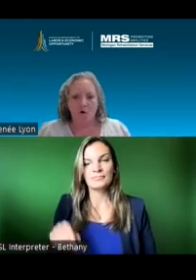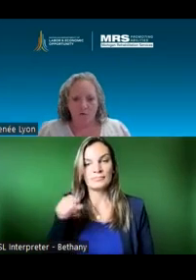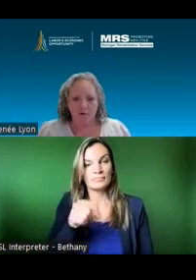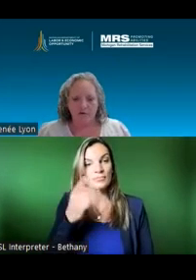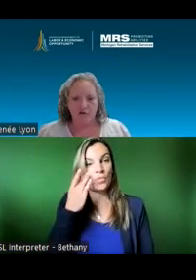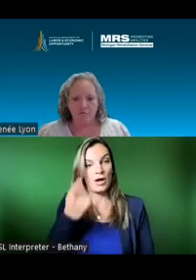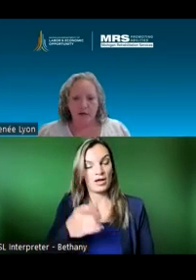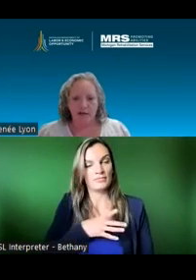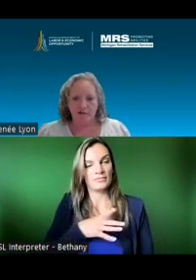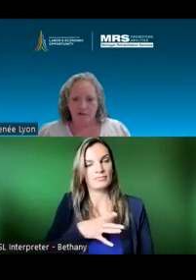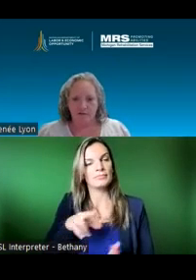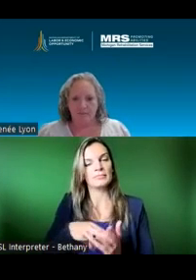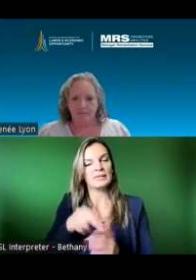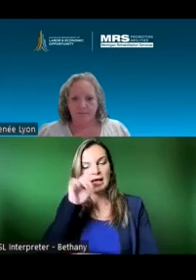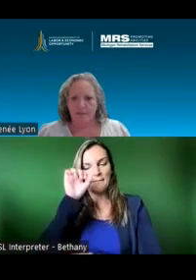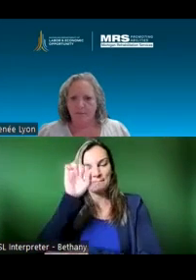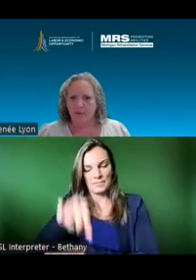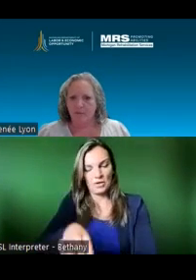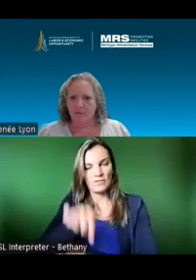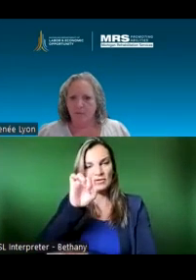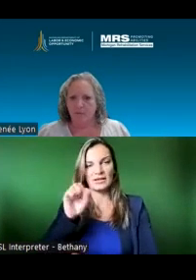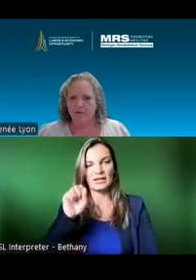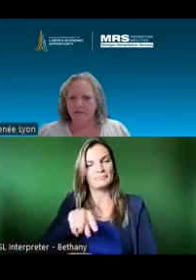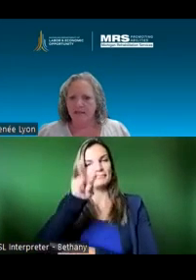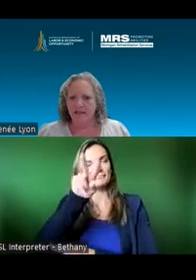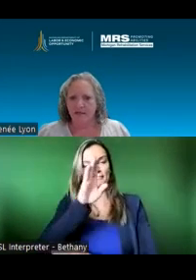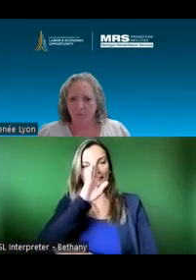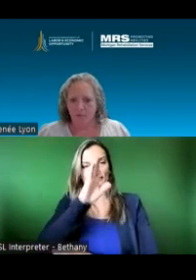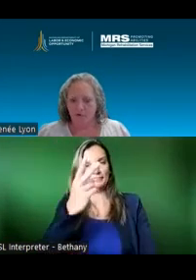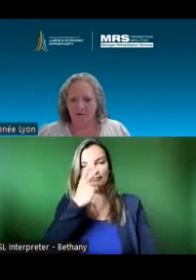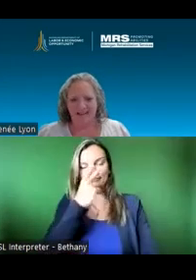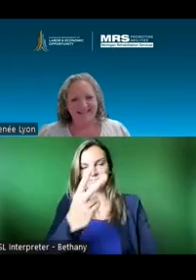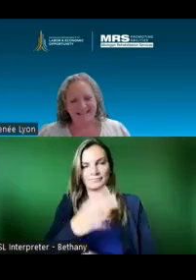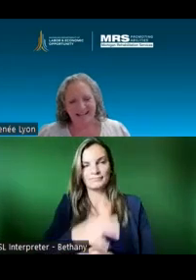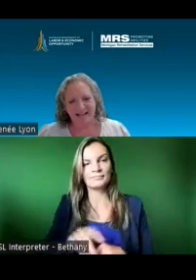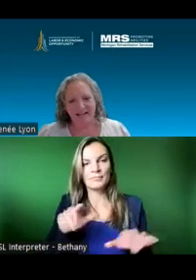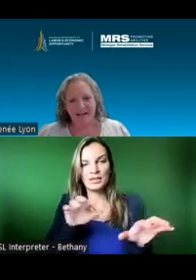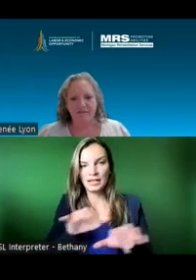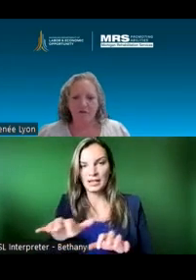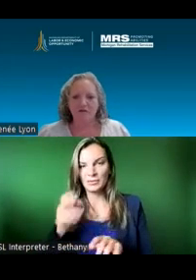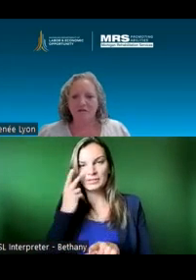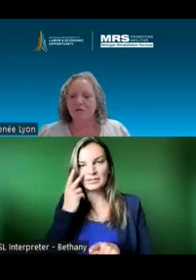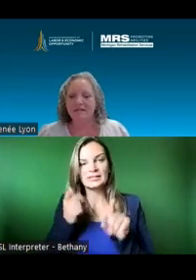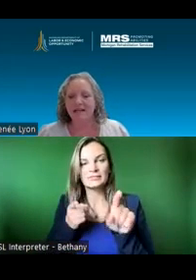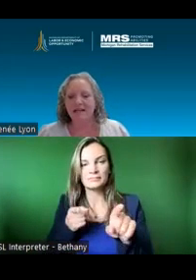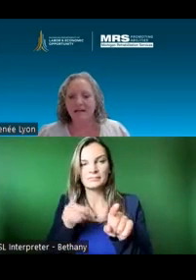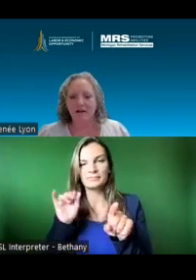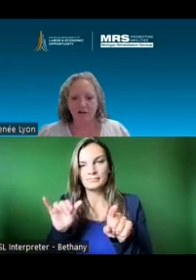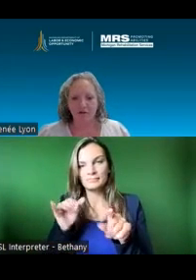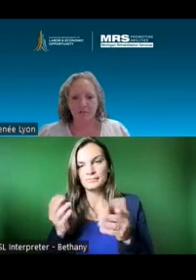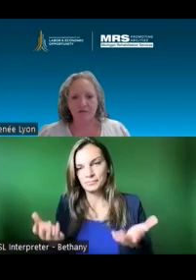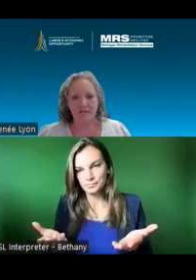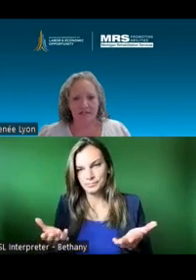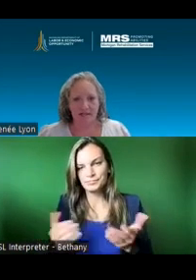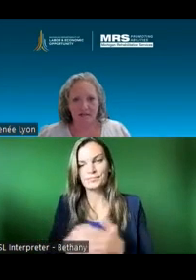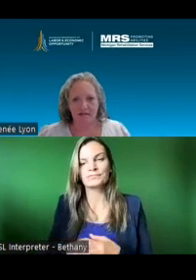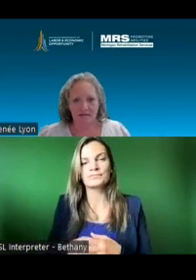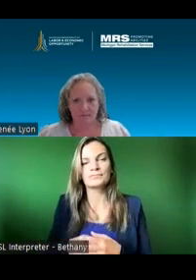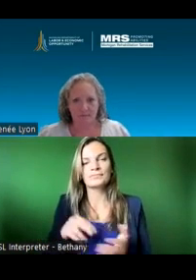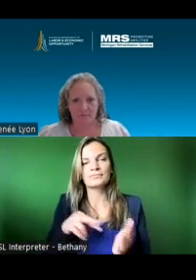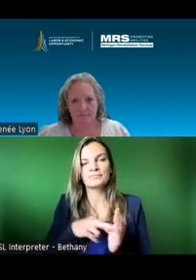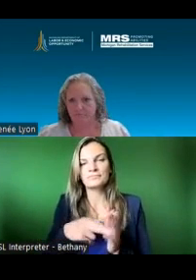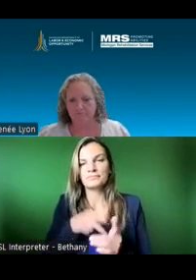bending over too much. But where's the keyboard? It's not on that photo, so it's not